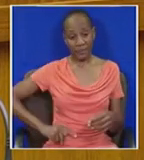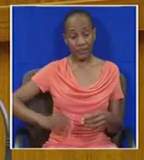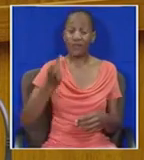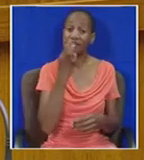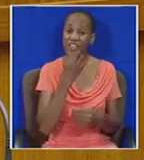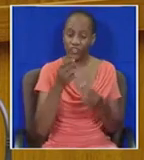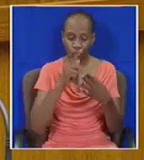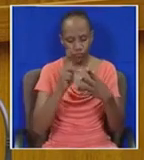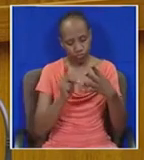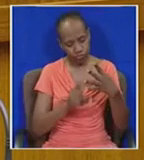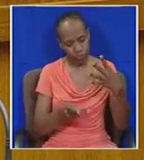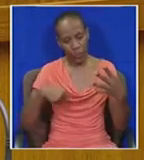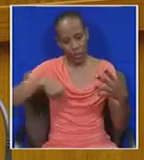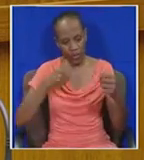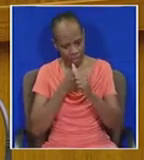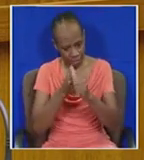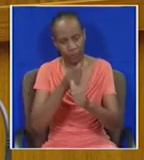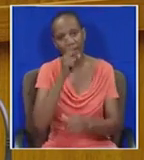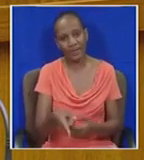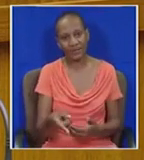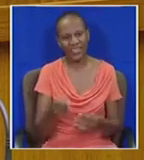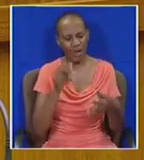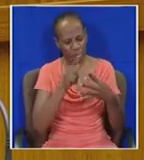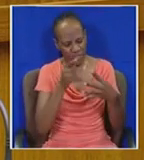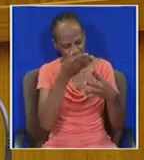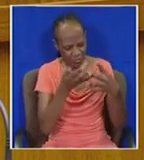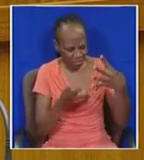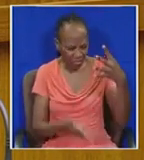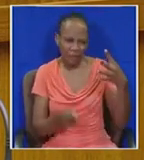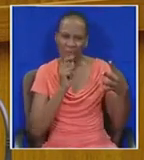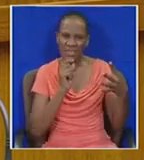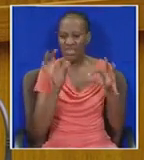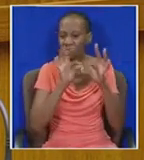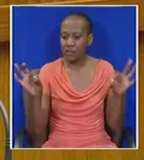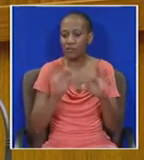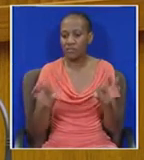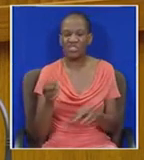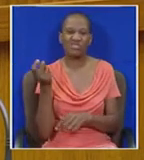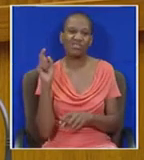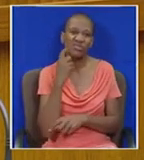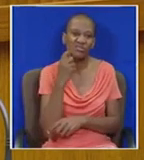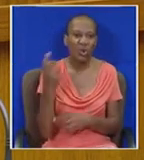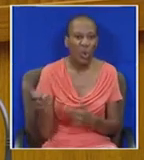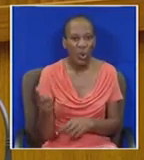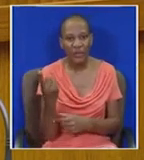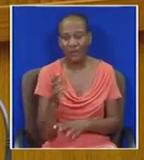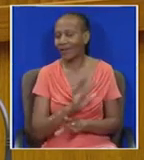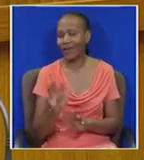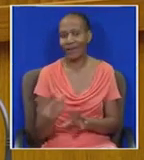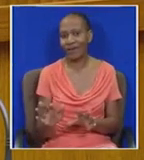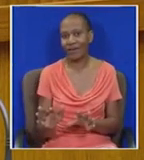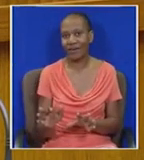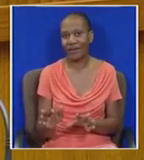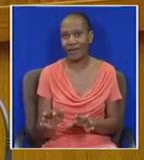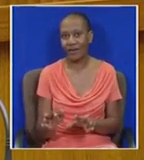met. These commitments are not some abstract, reduced to fielding questions to the President